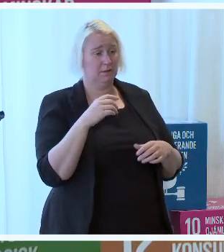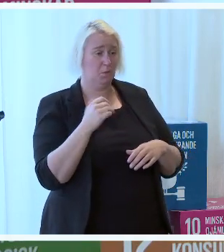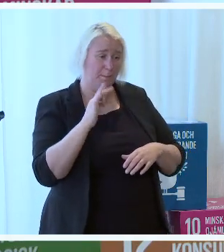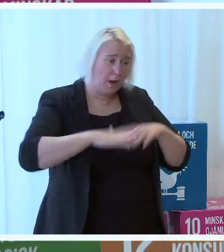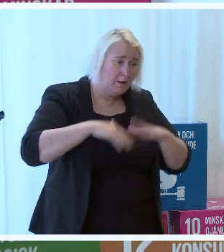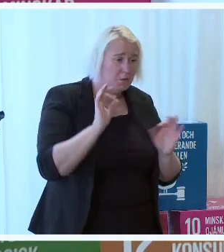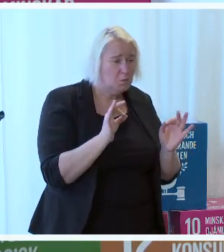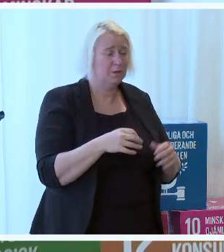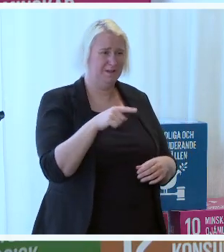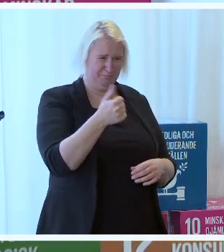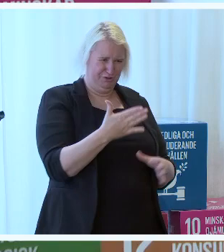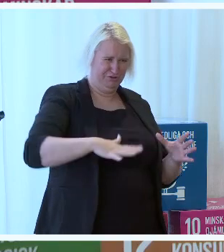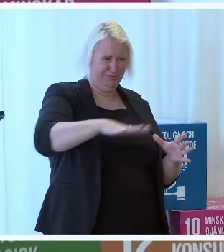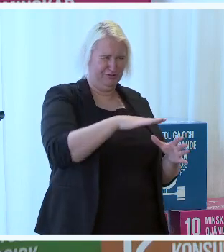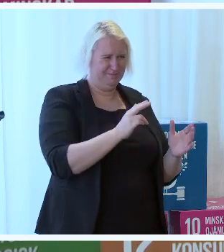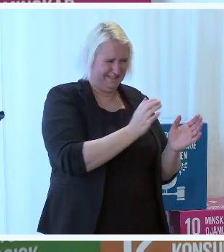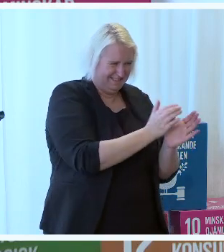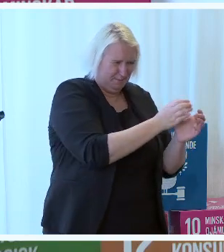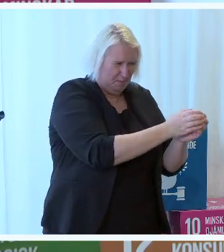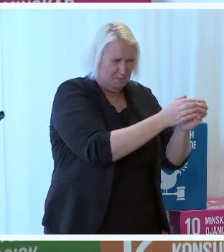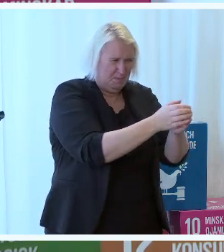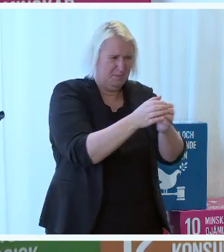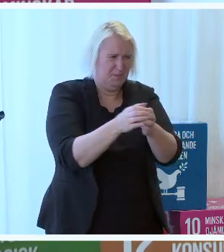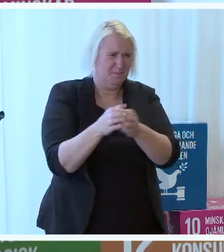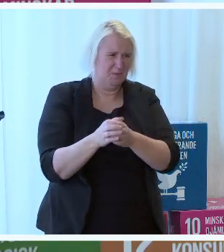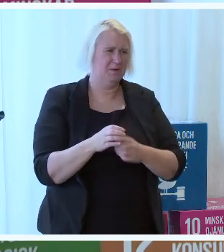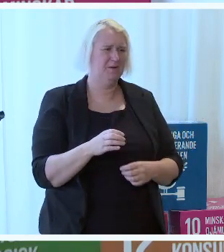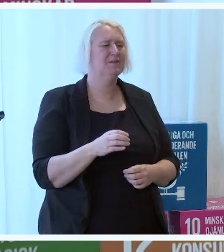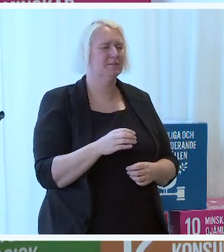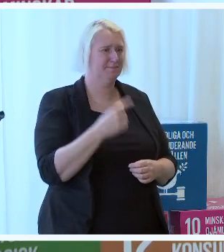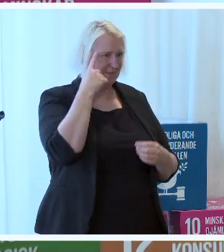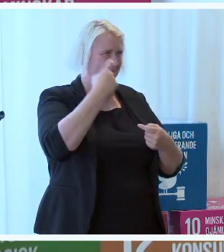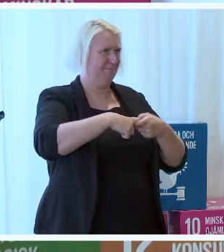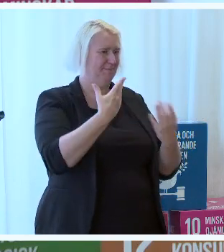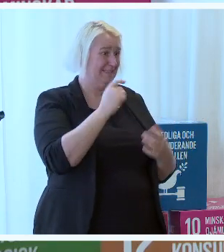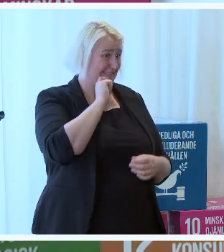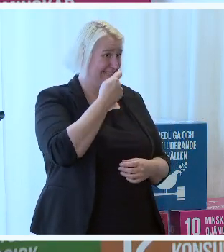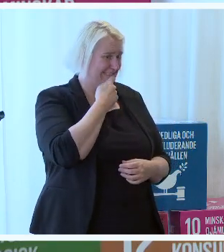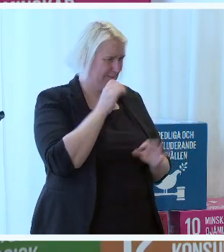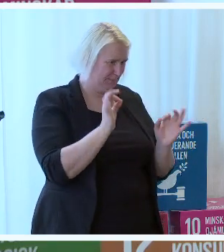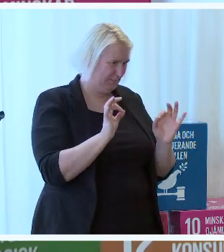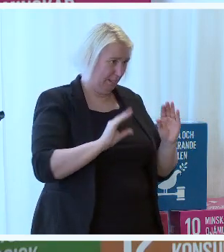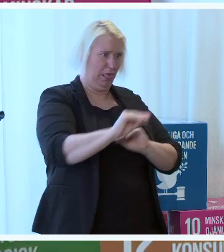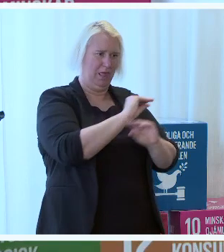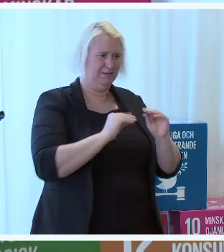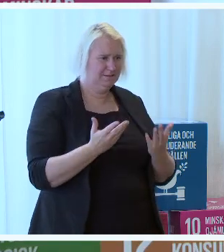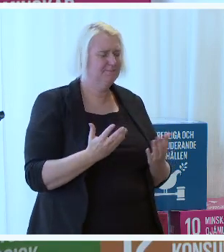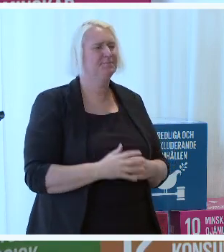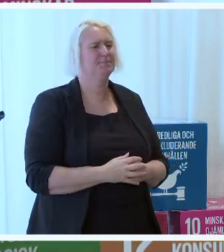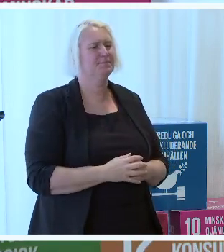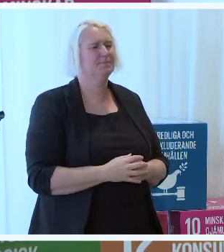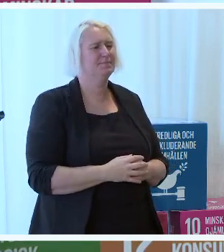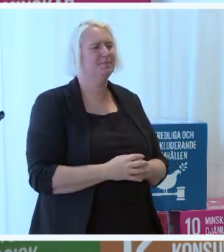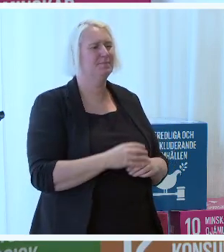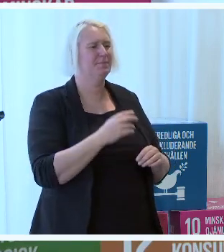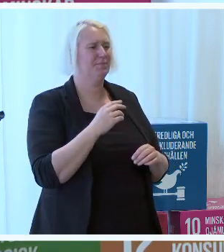if you don't train them on confidentiality, the patient, the survivor of violence can end up dead. And we also work